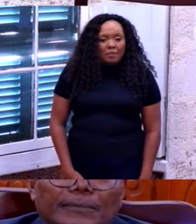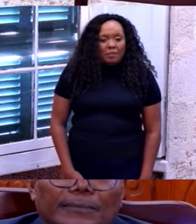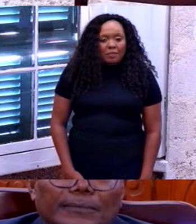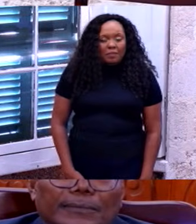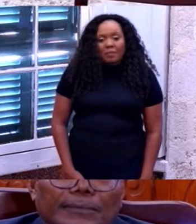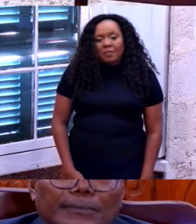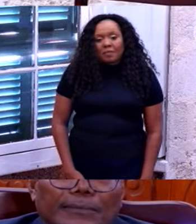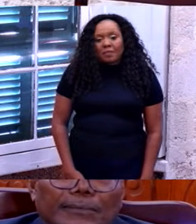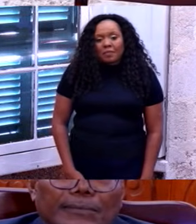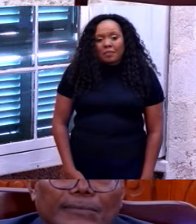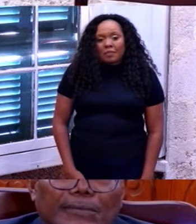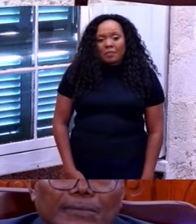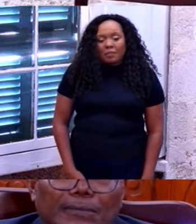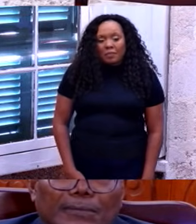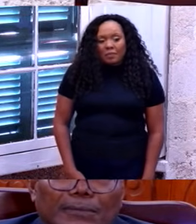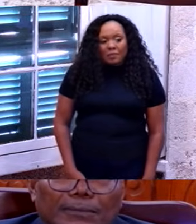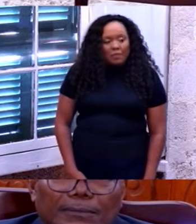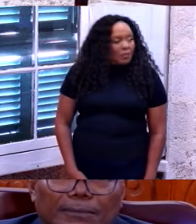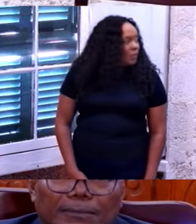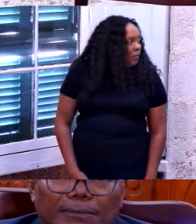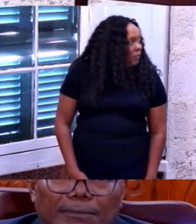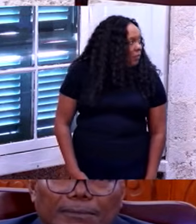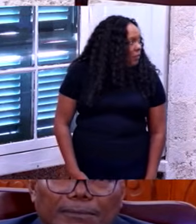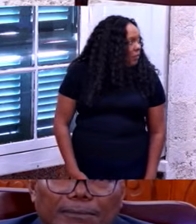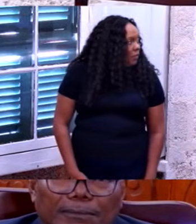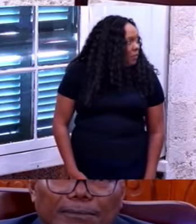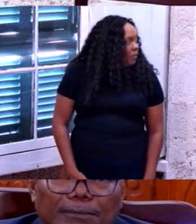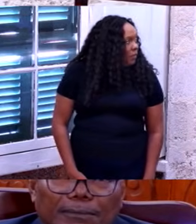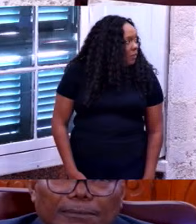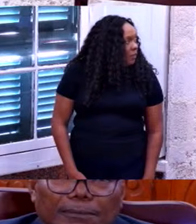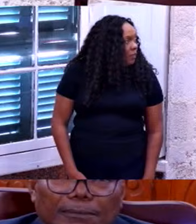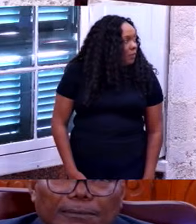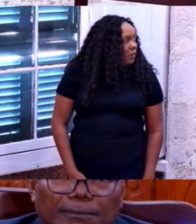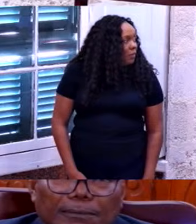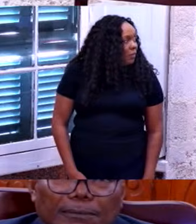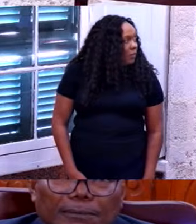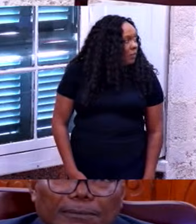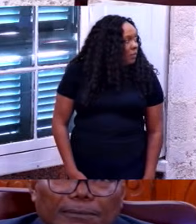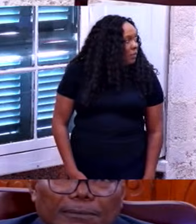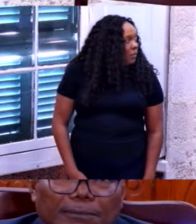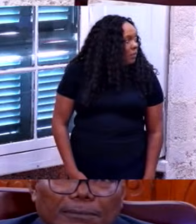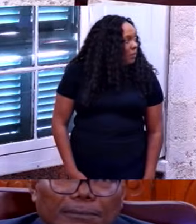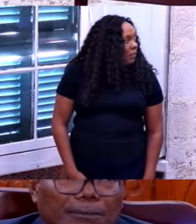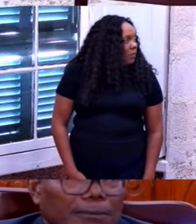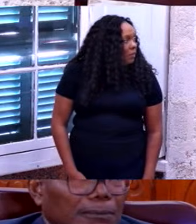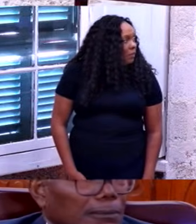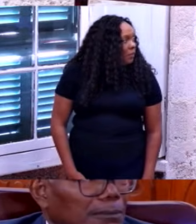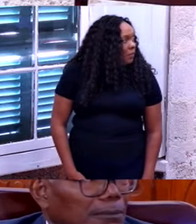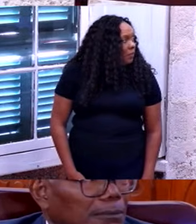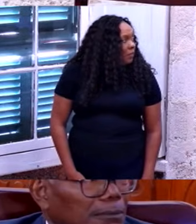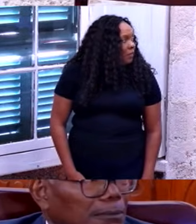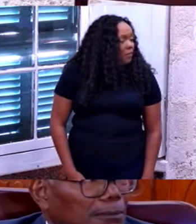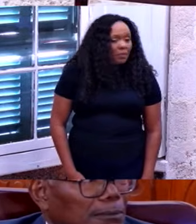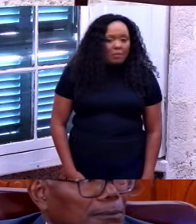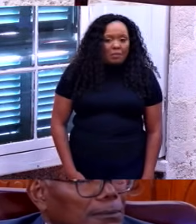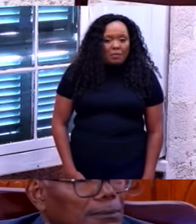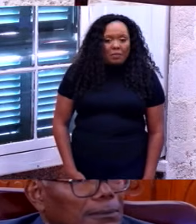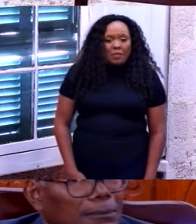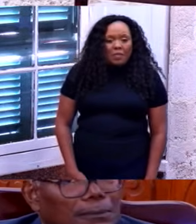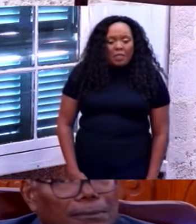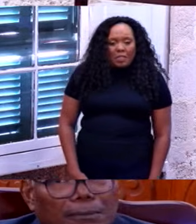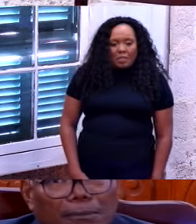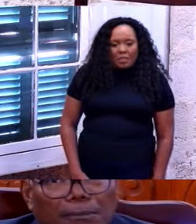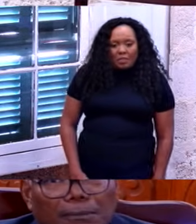families would often be at home or near home. By 2008, when